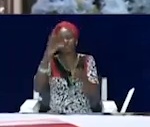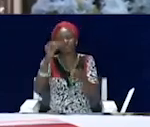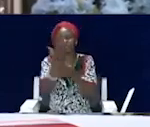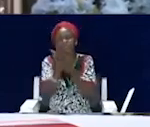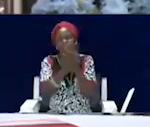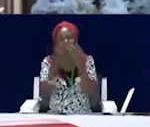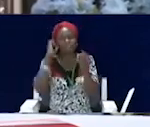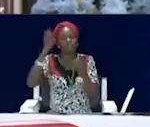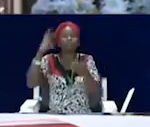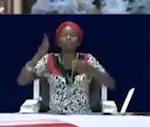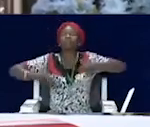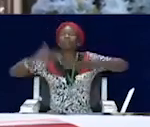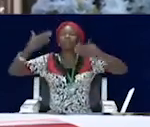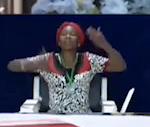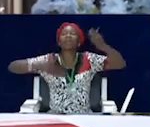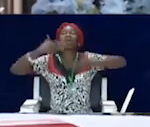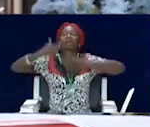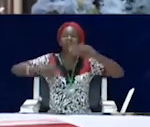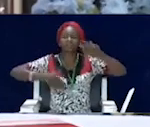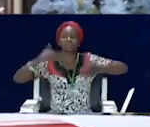He was excited.